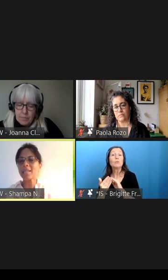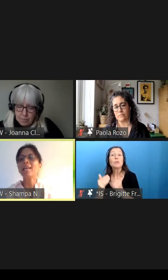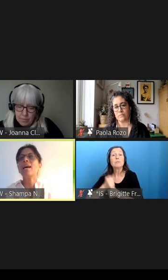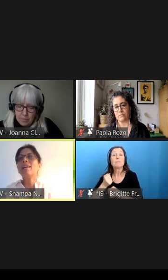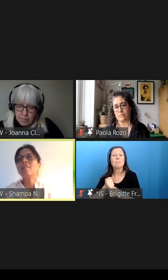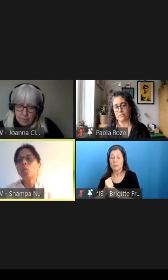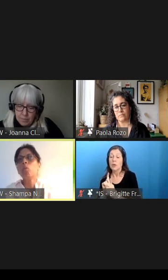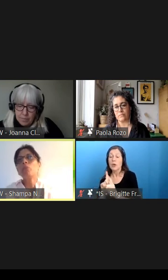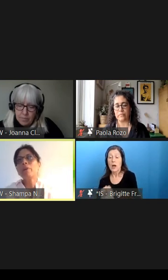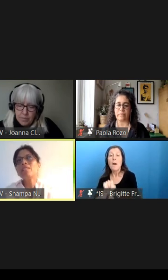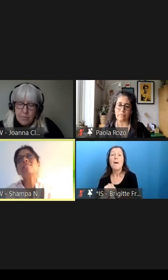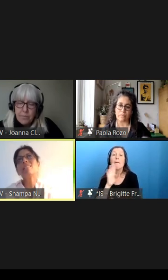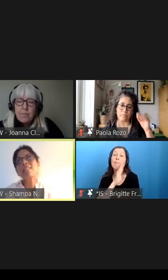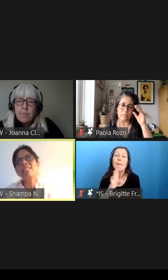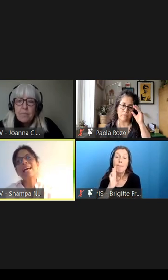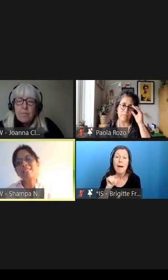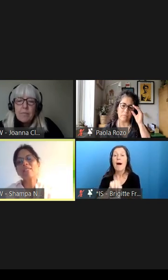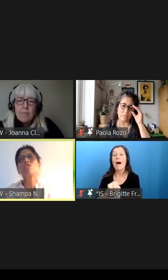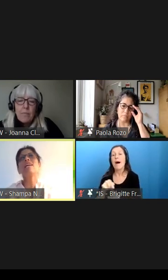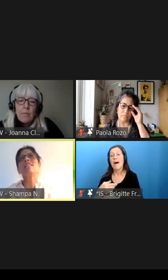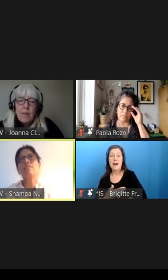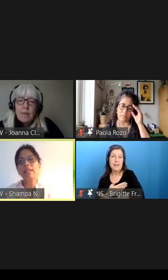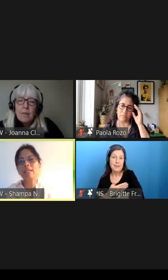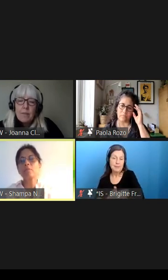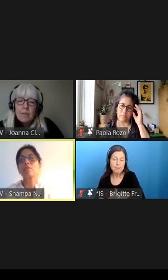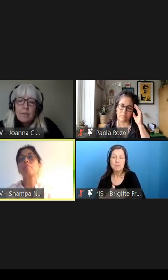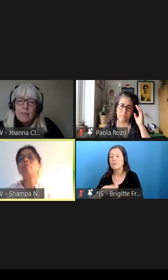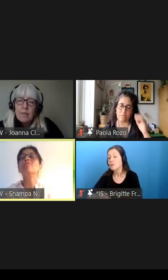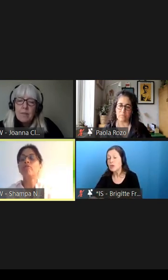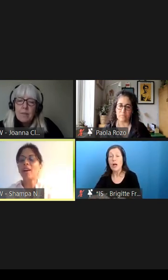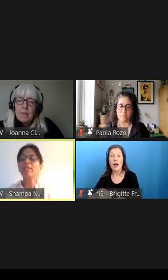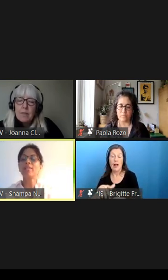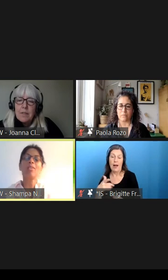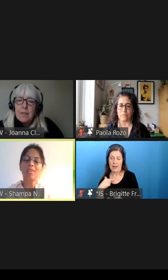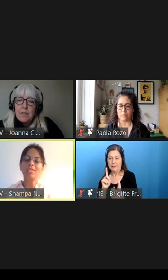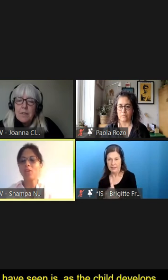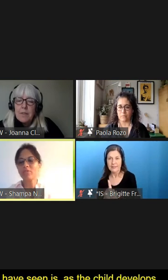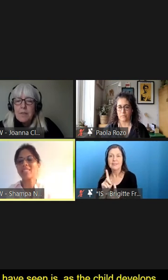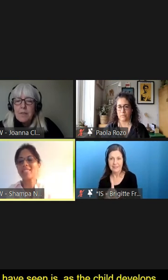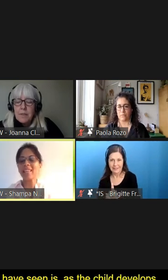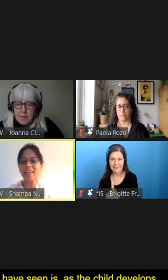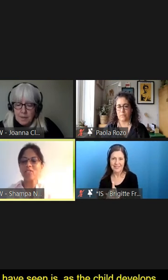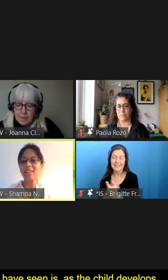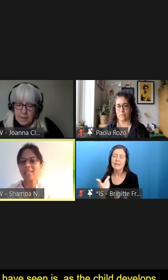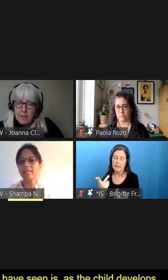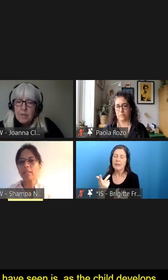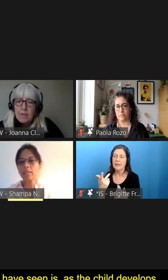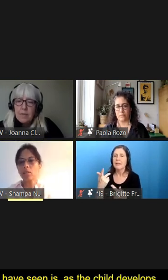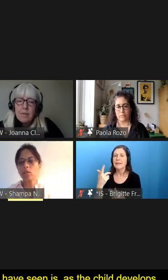visits. What we've seen is it's as the child develops, the father is obviously seeing that